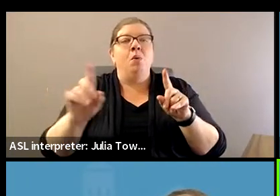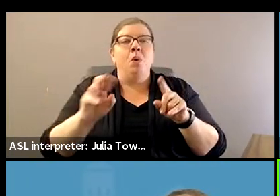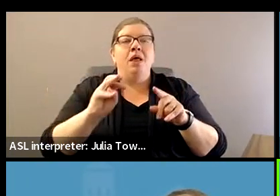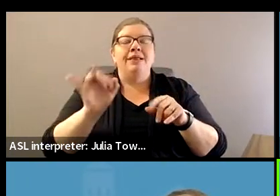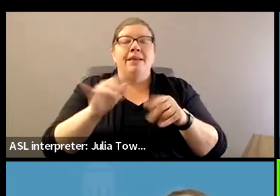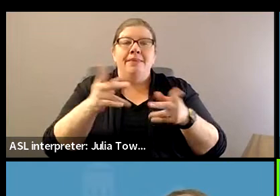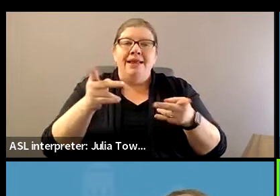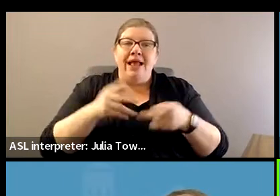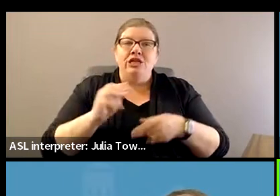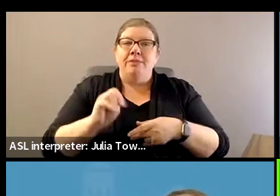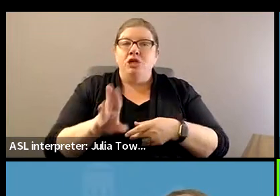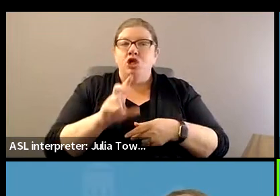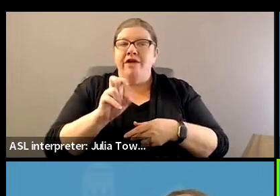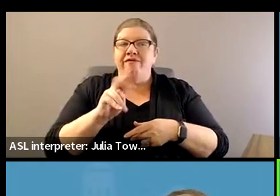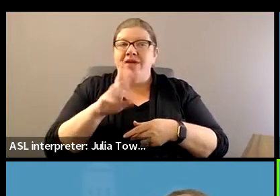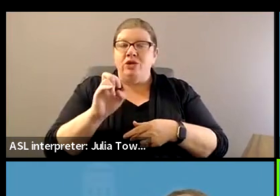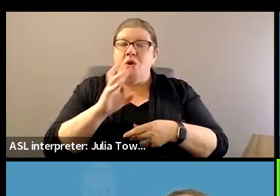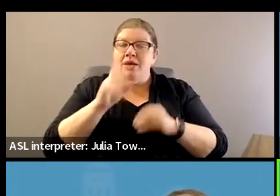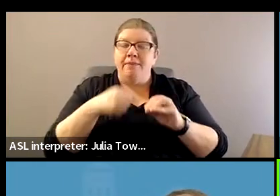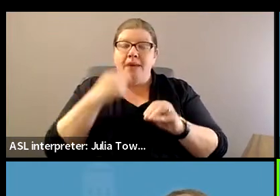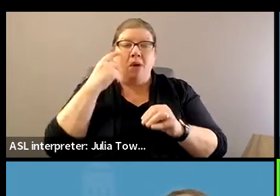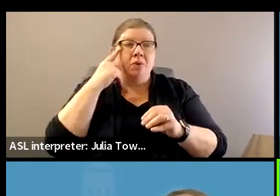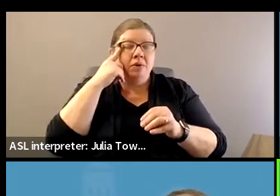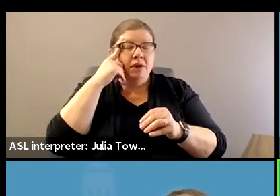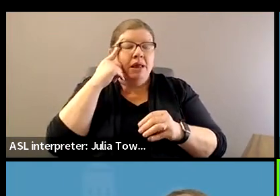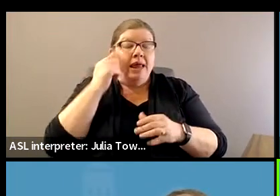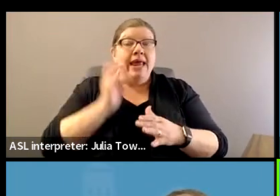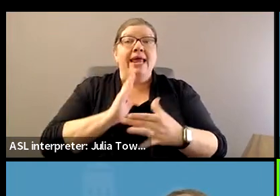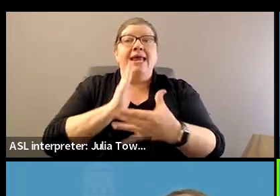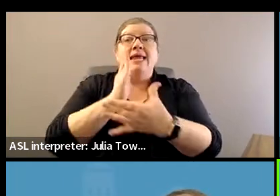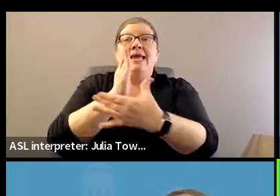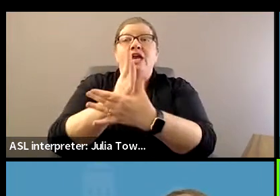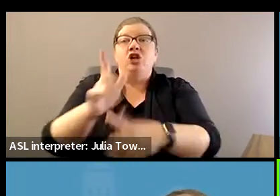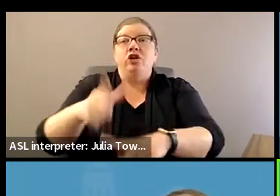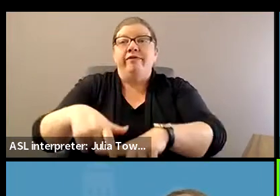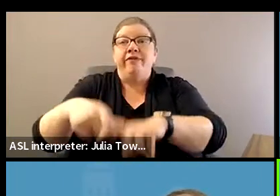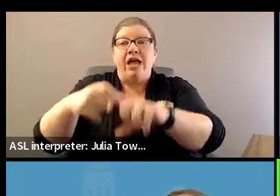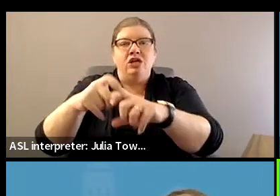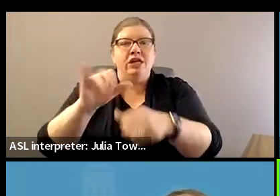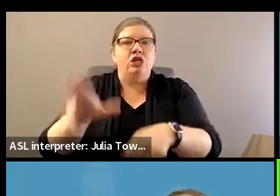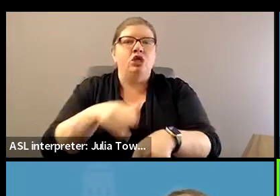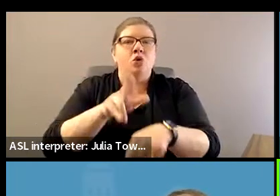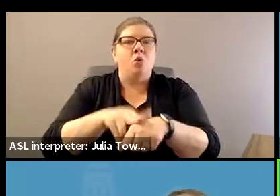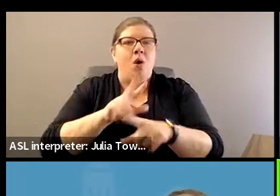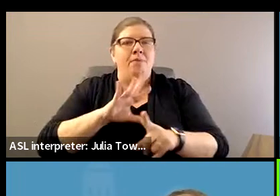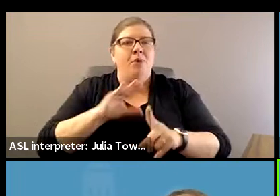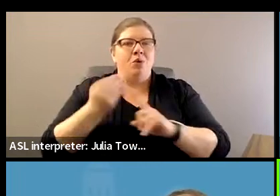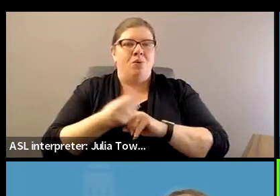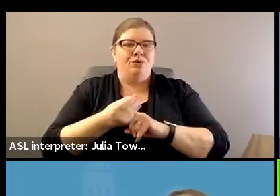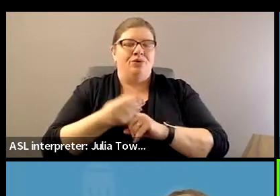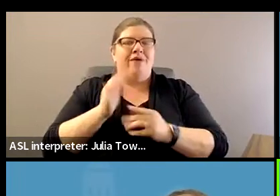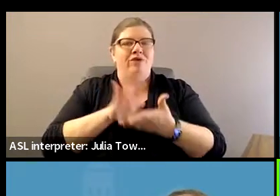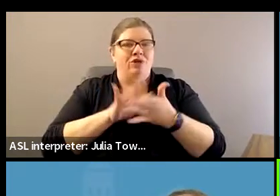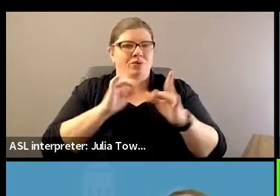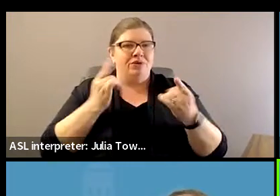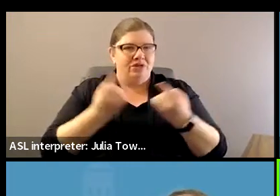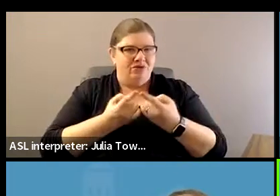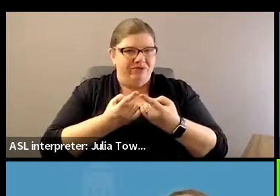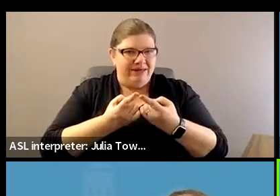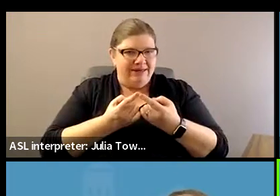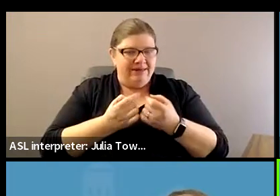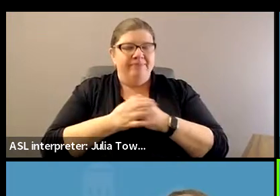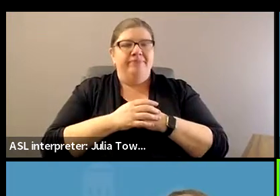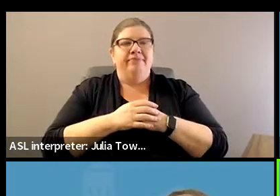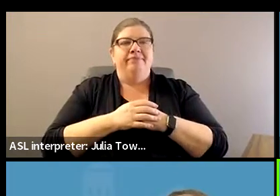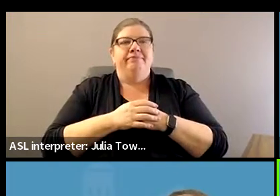talking about, where intervention is the normal culture of our school district. I think